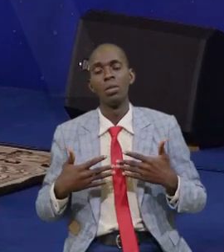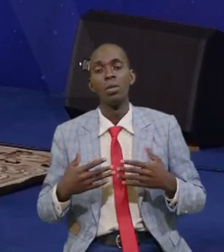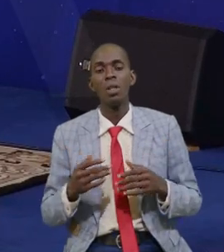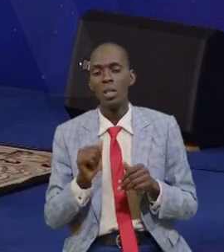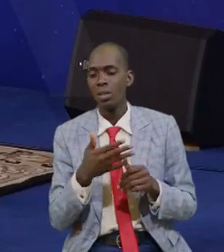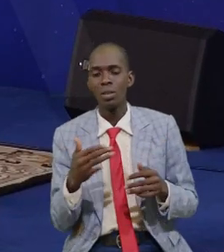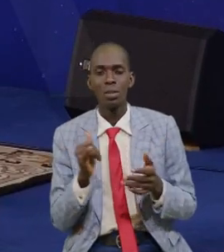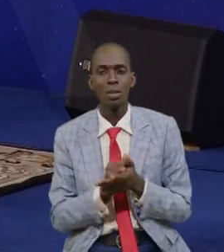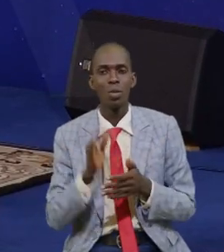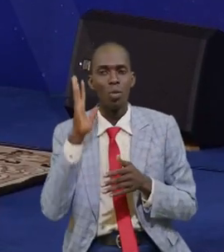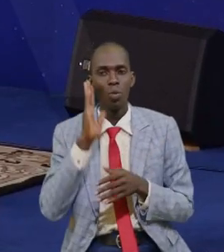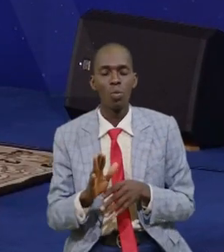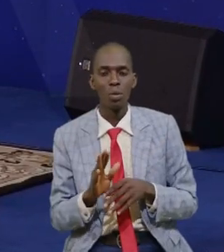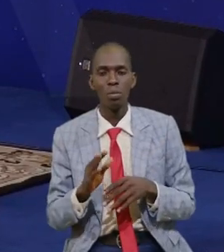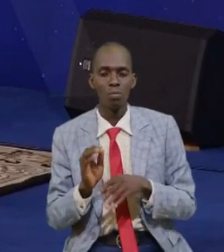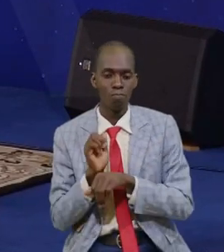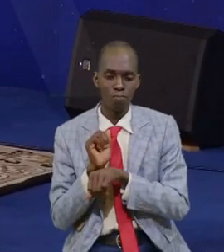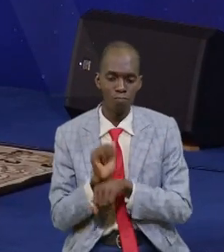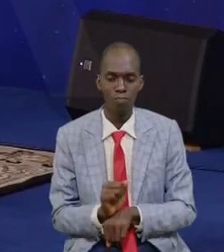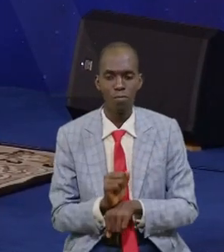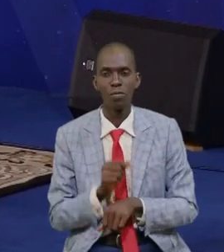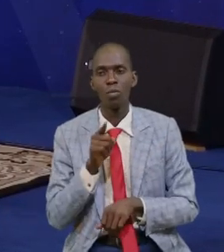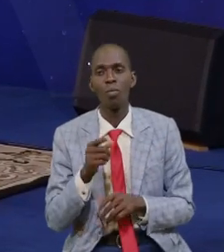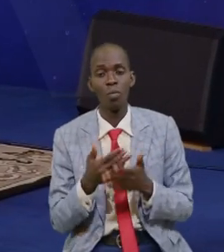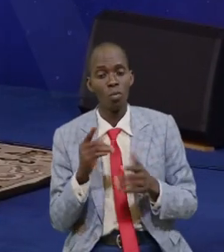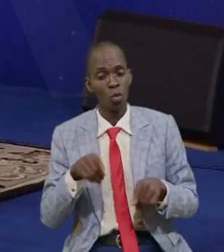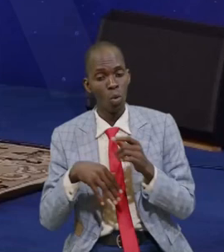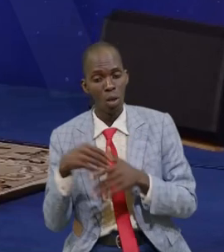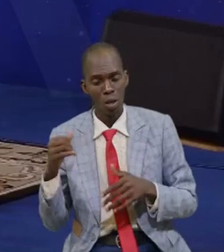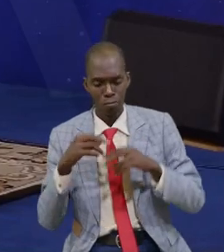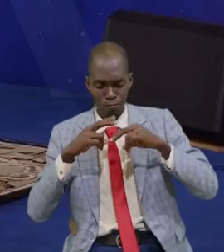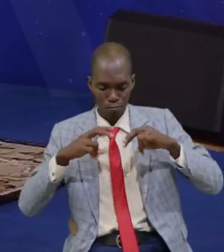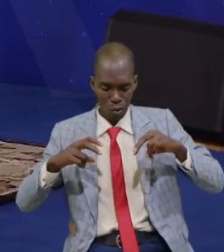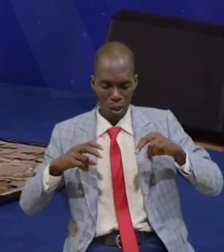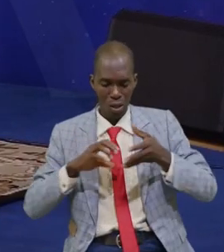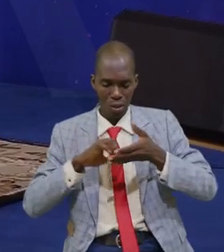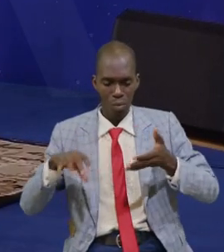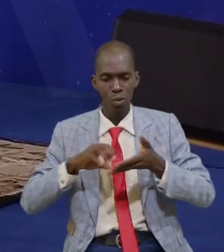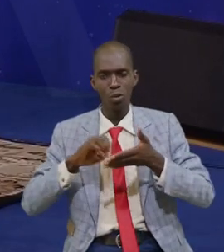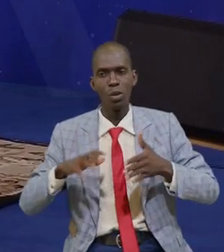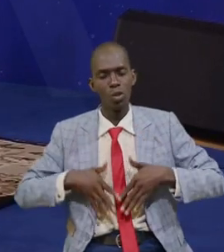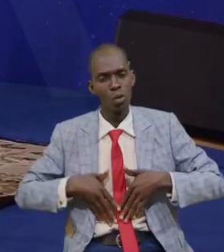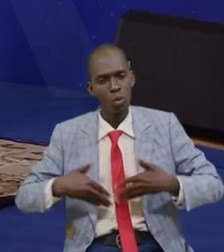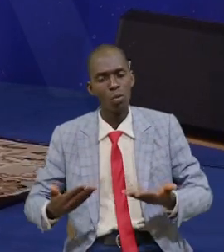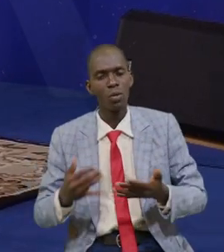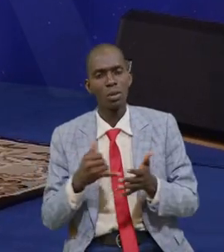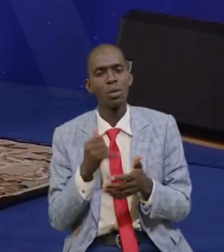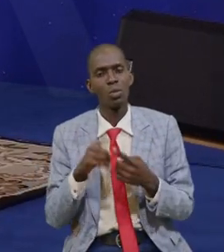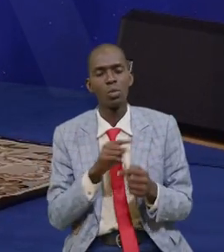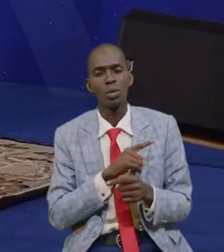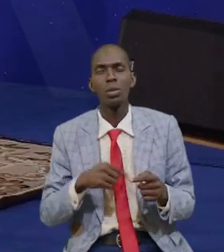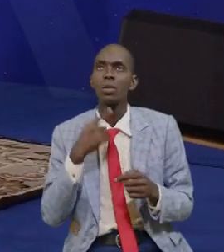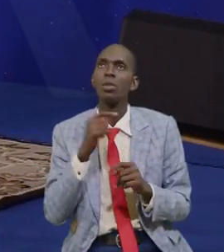that will ground you, before you go out, remove all those things. Tell the Lord, confess it to the Lord and say, Lord,